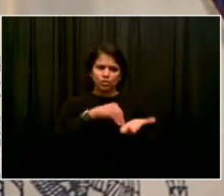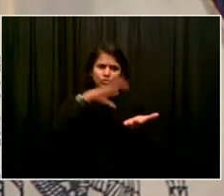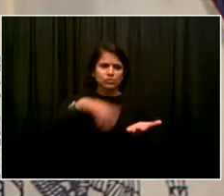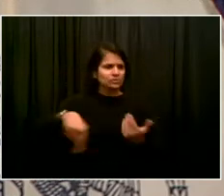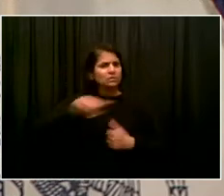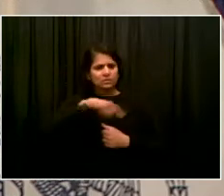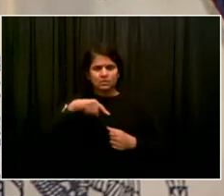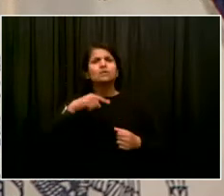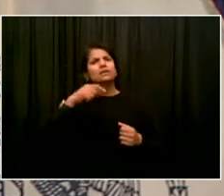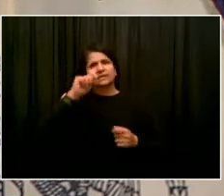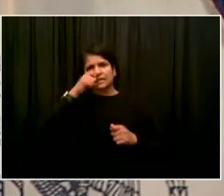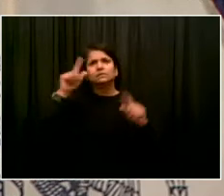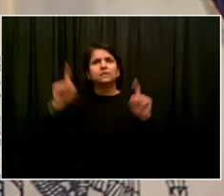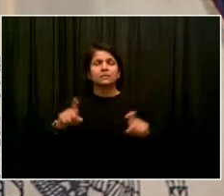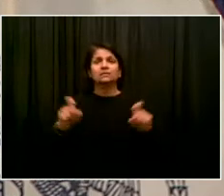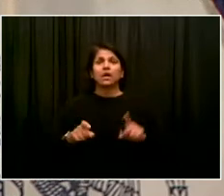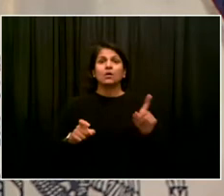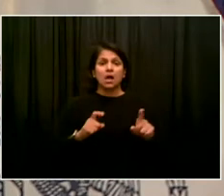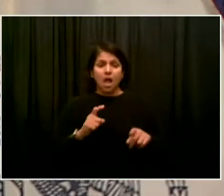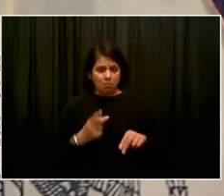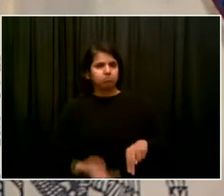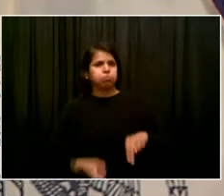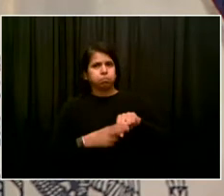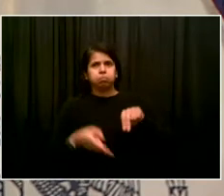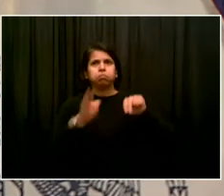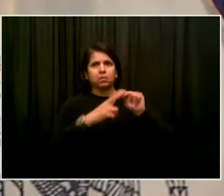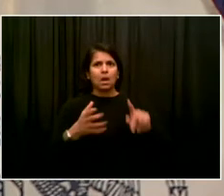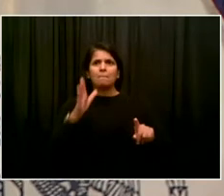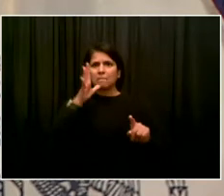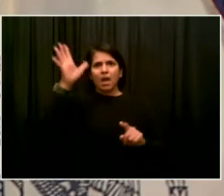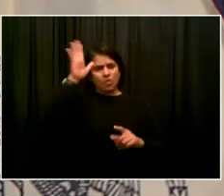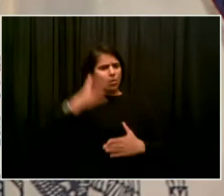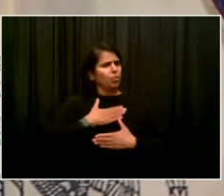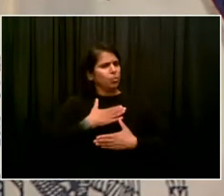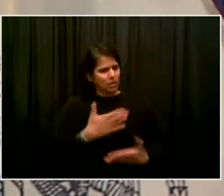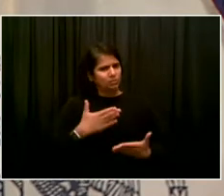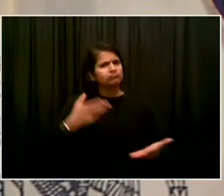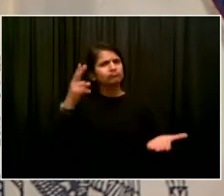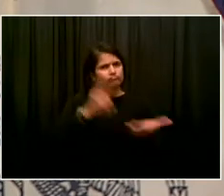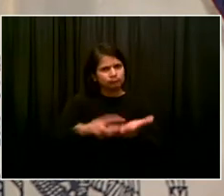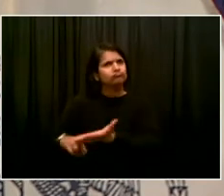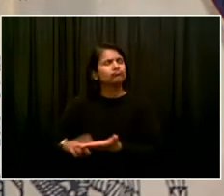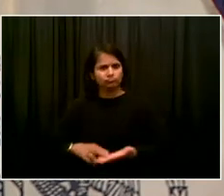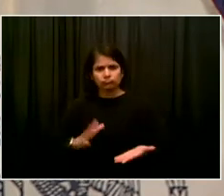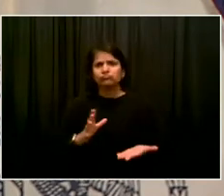those parents, I think, are going to be absolutely willing to have their kids tested. So